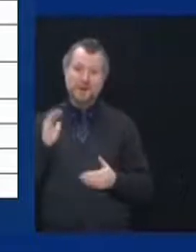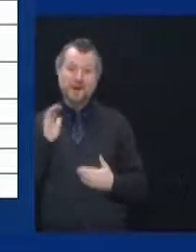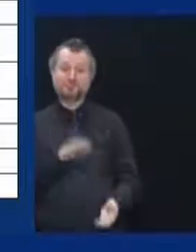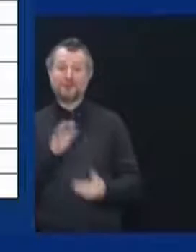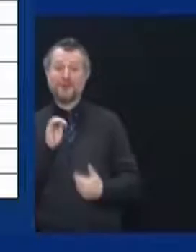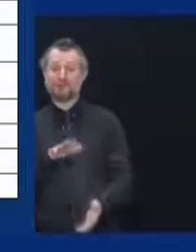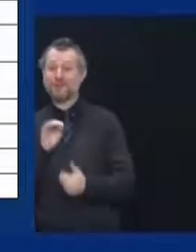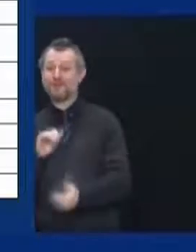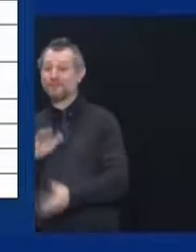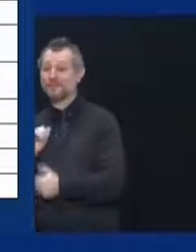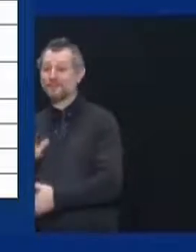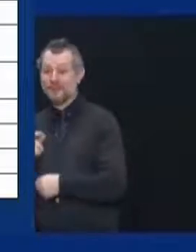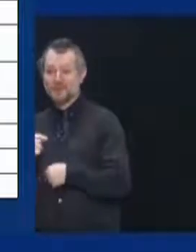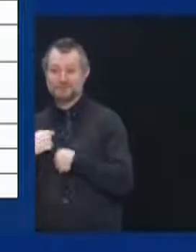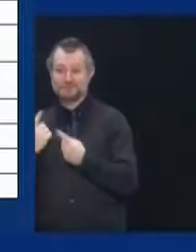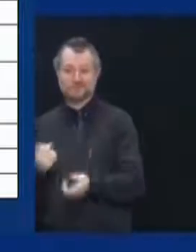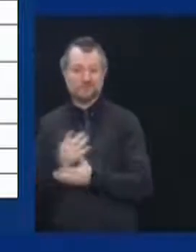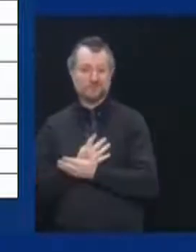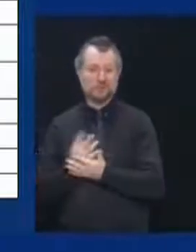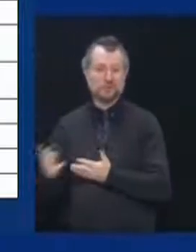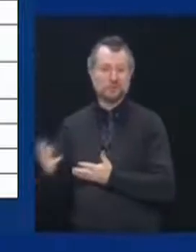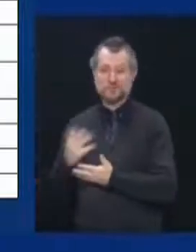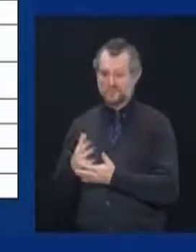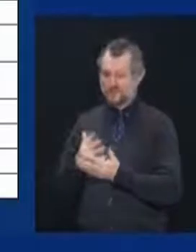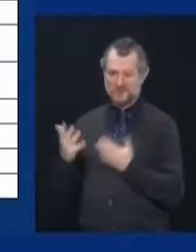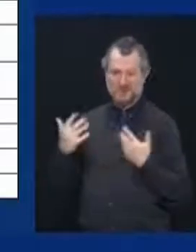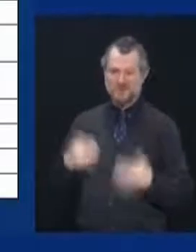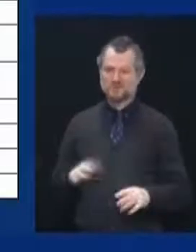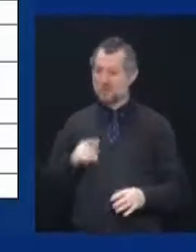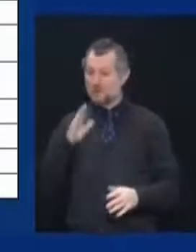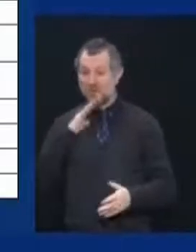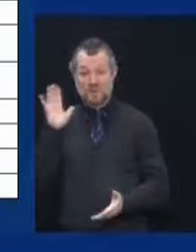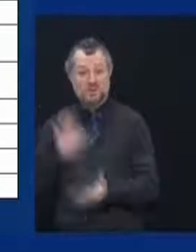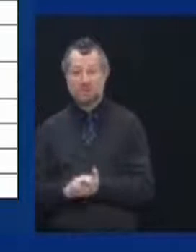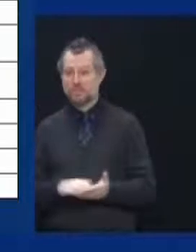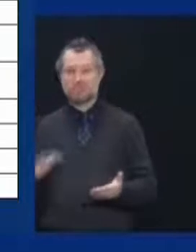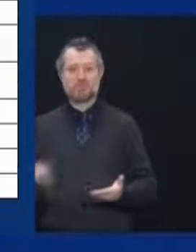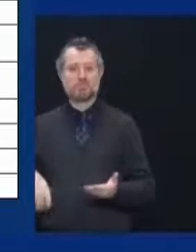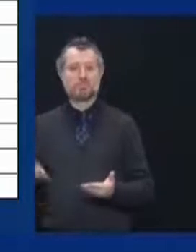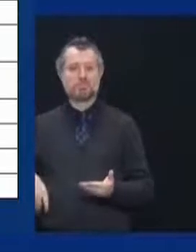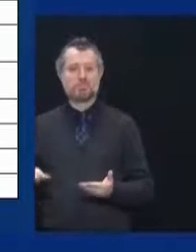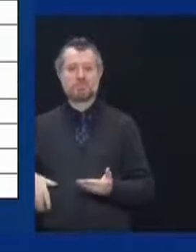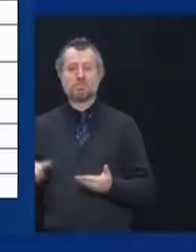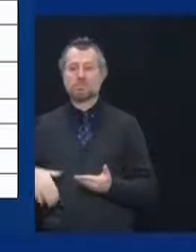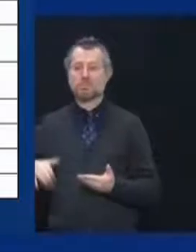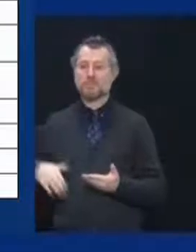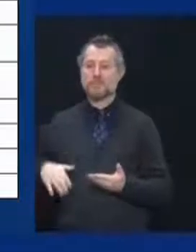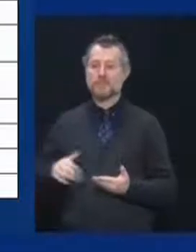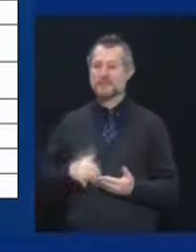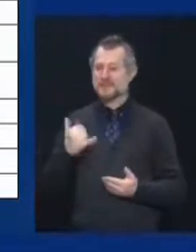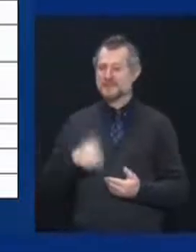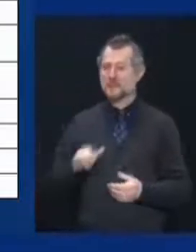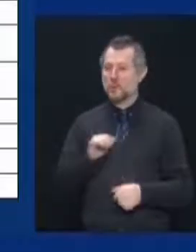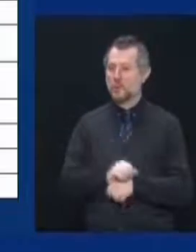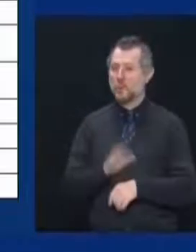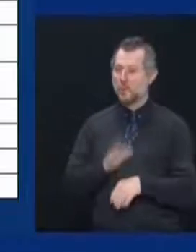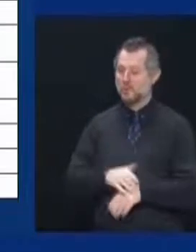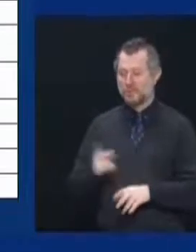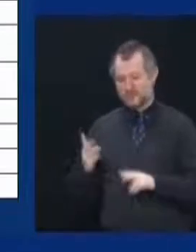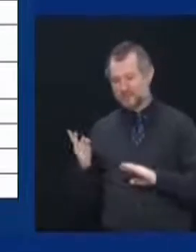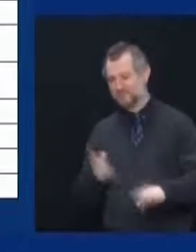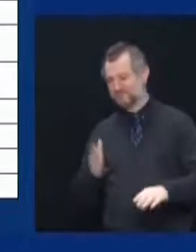4 or 5 weeks, right? Many of them are still working through past